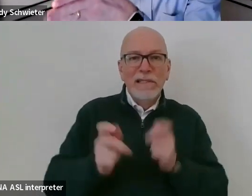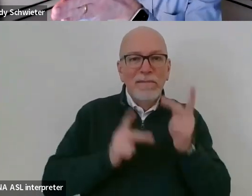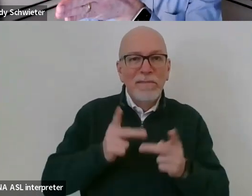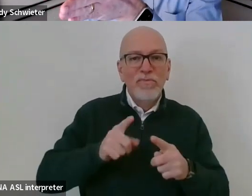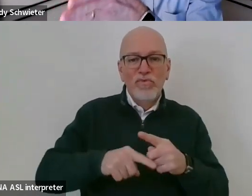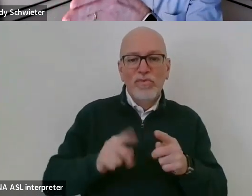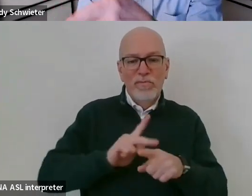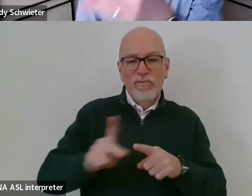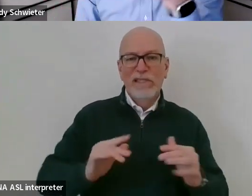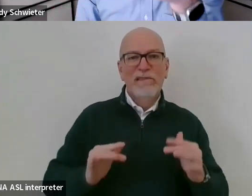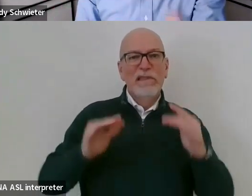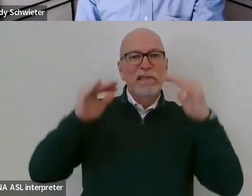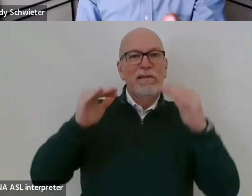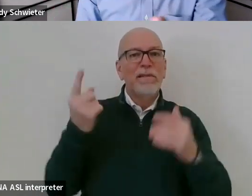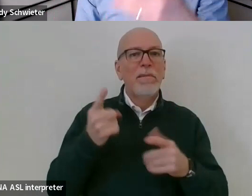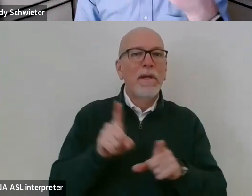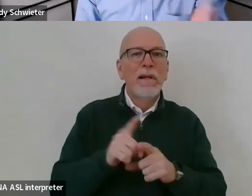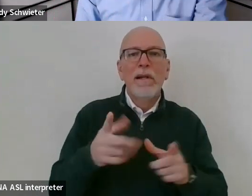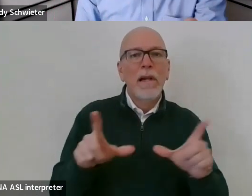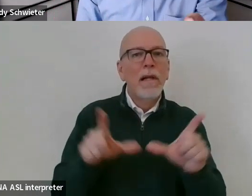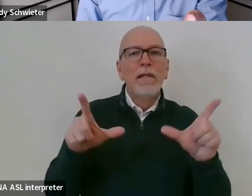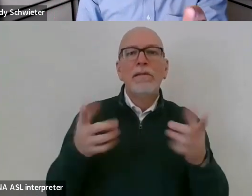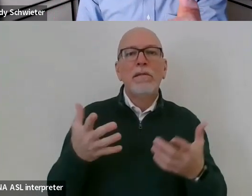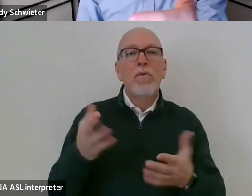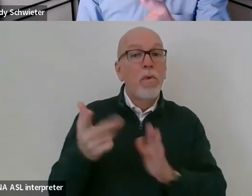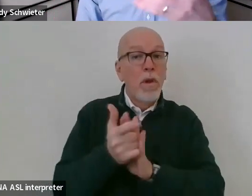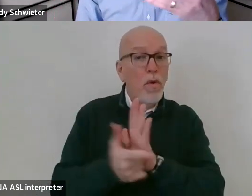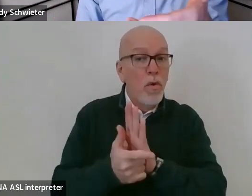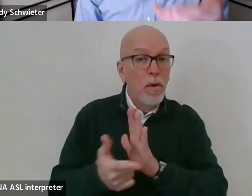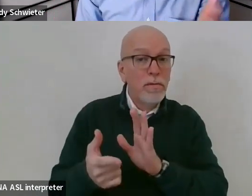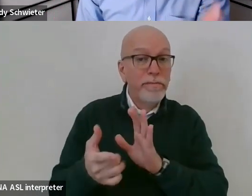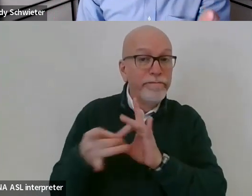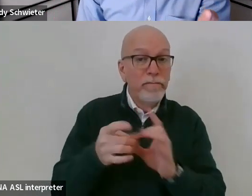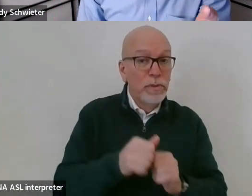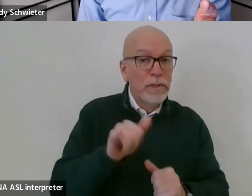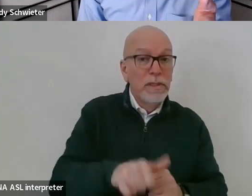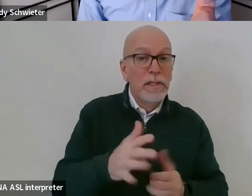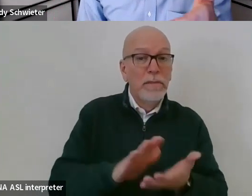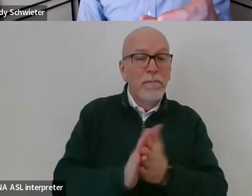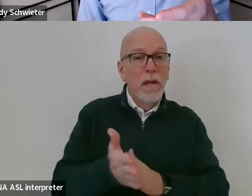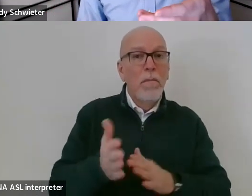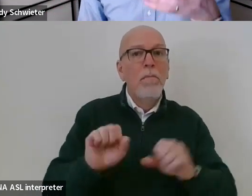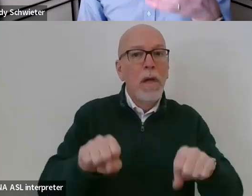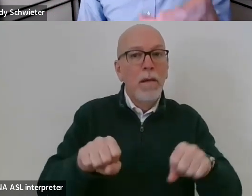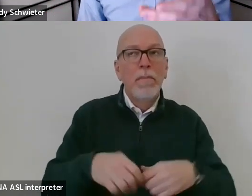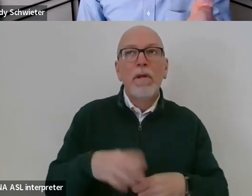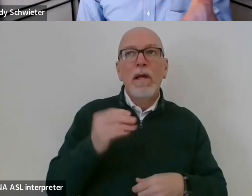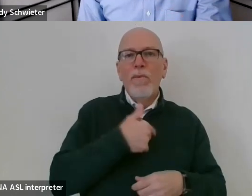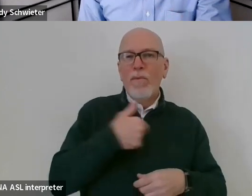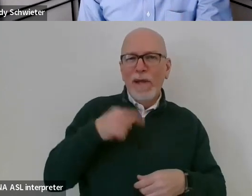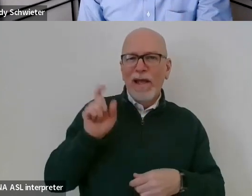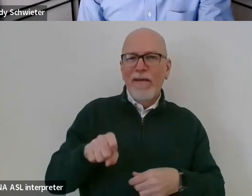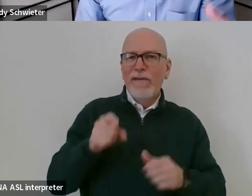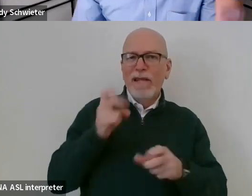to the point where something like licensing or legislation around that is even a possibility. And we have to keep